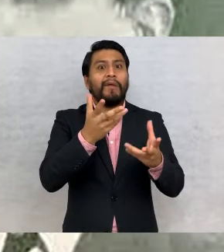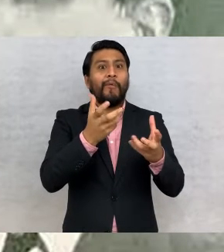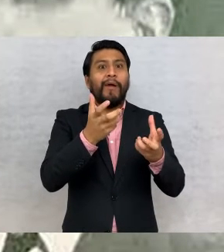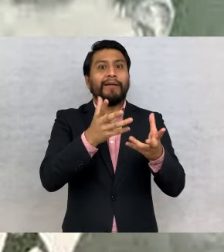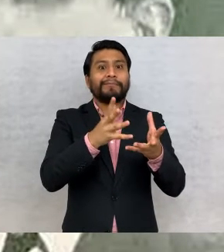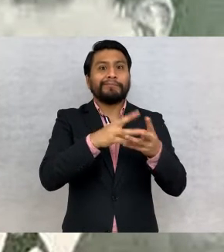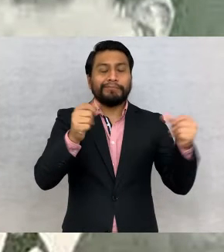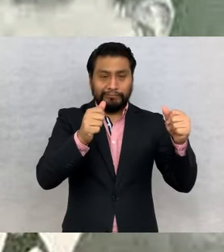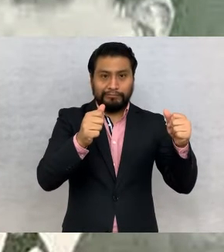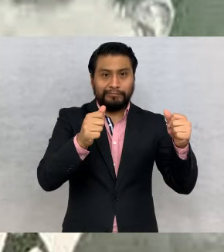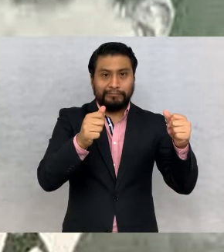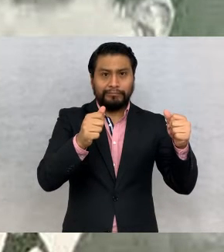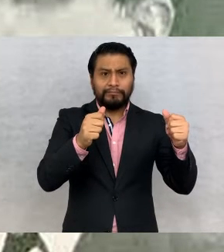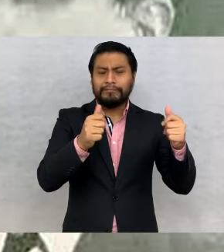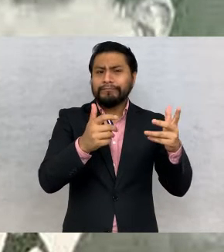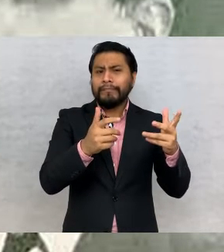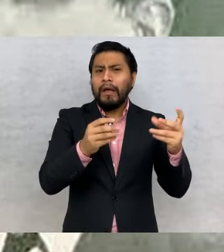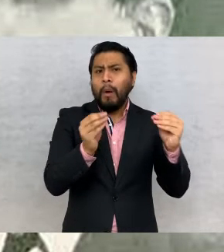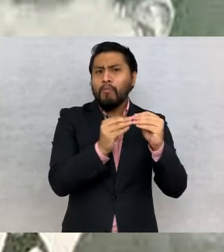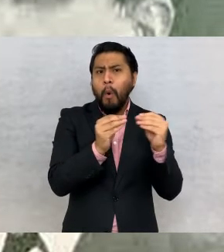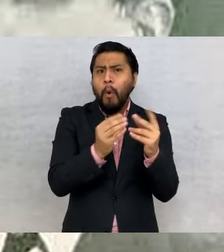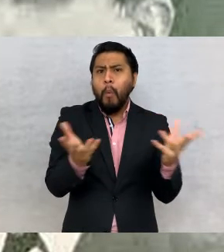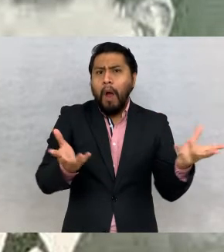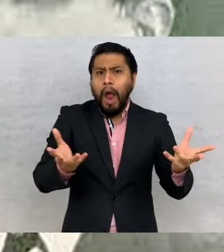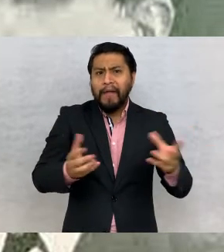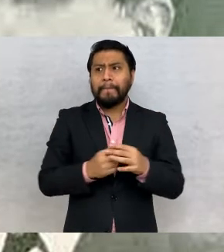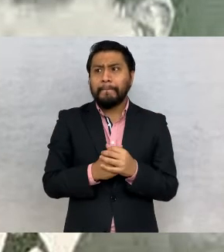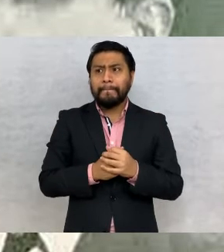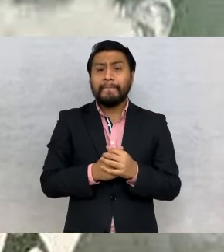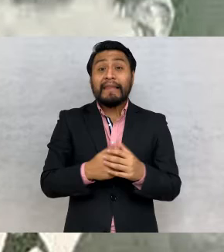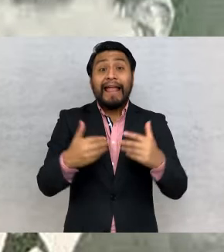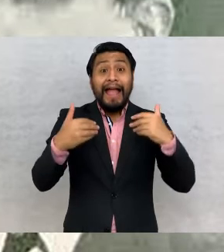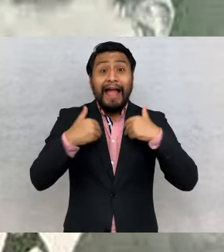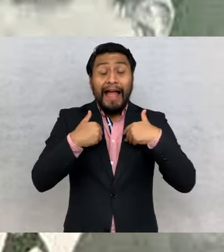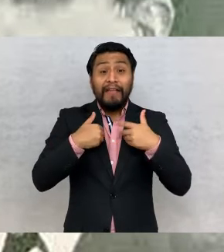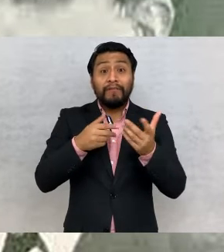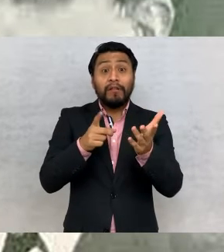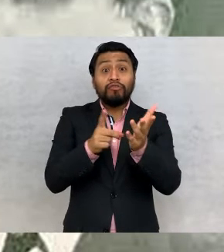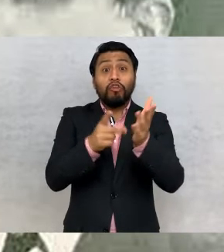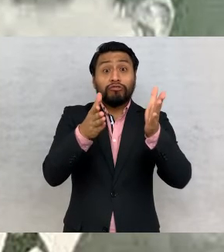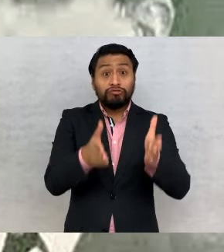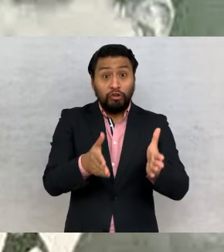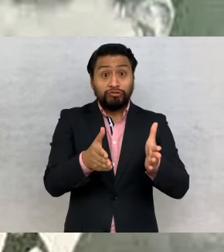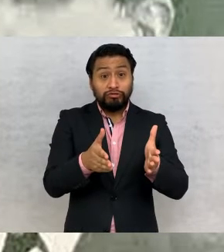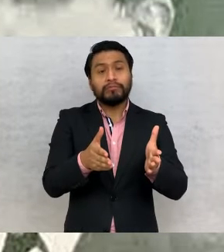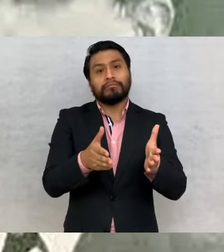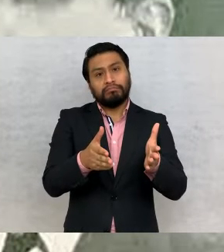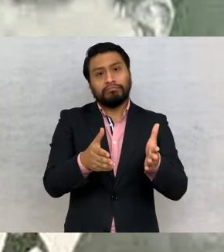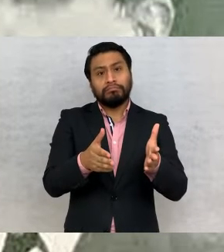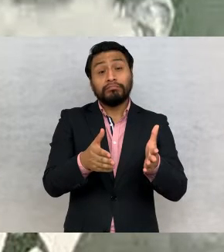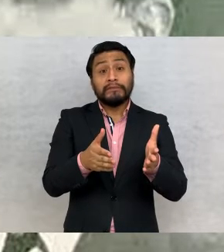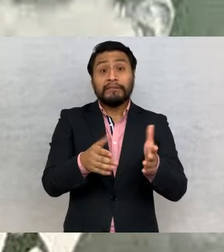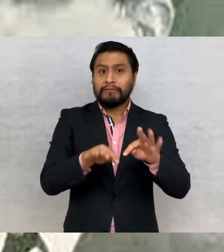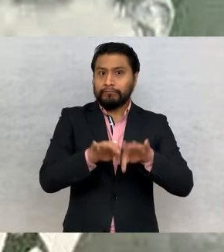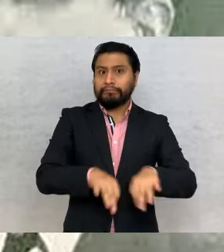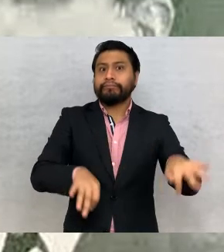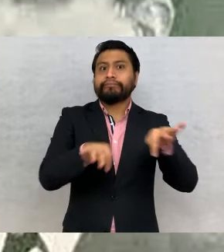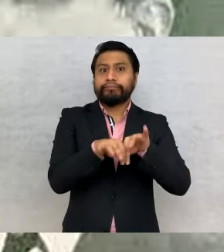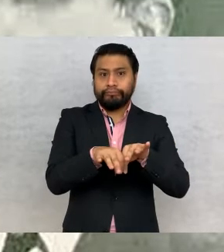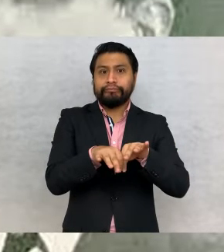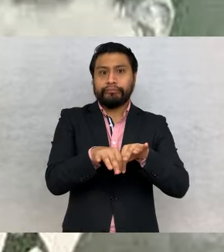more, in this context, the presence of doctors is not a minor fact.